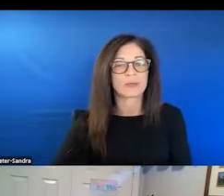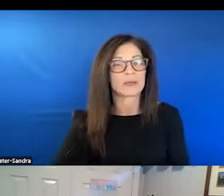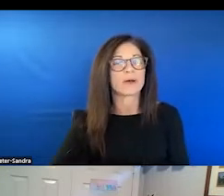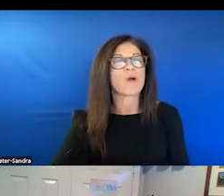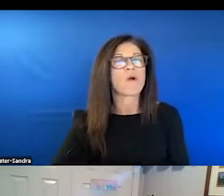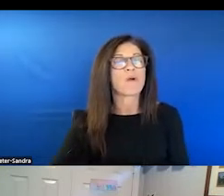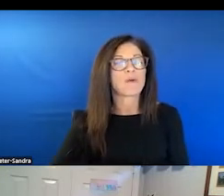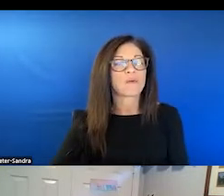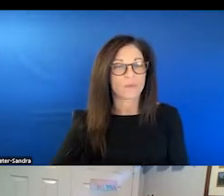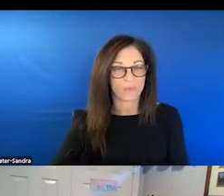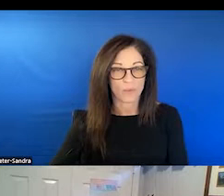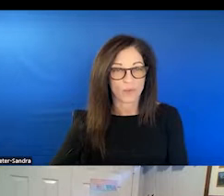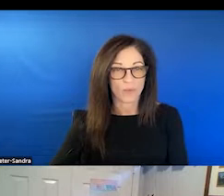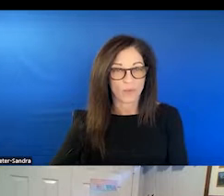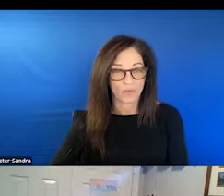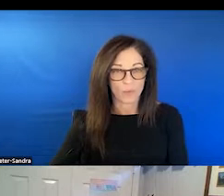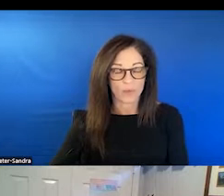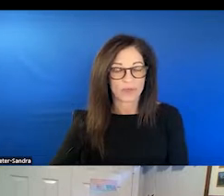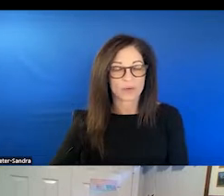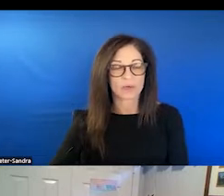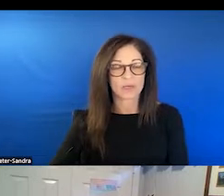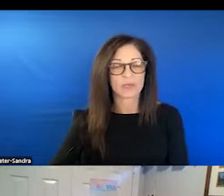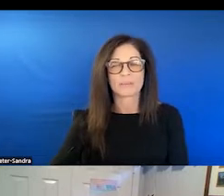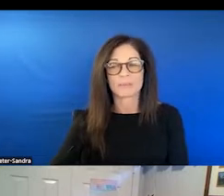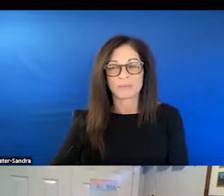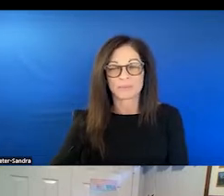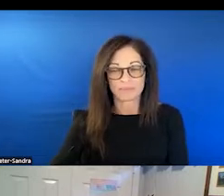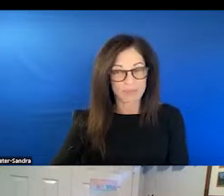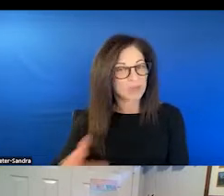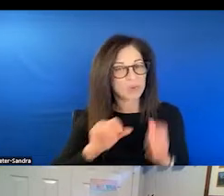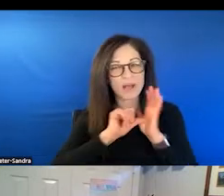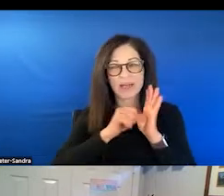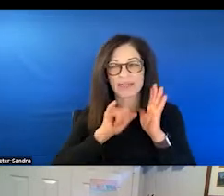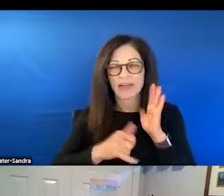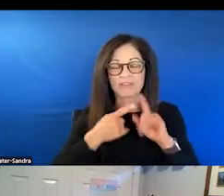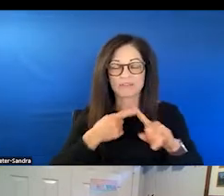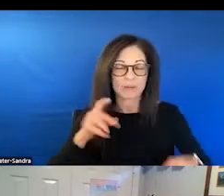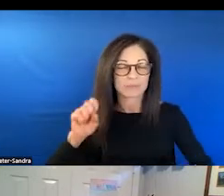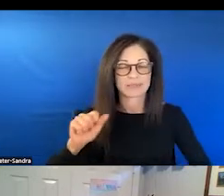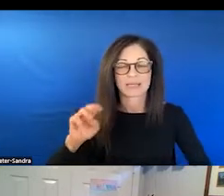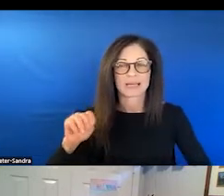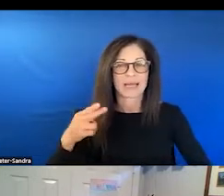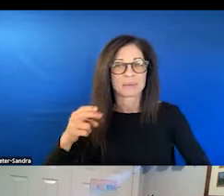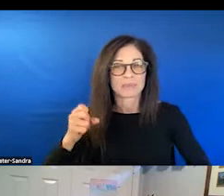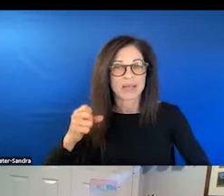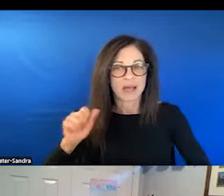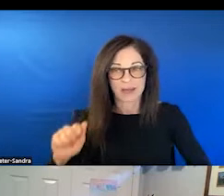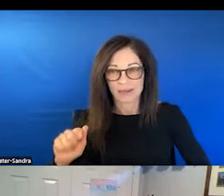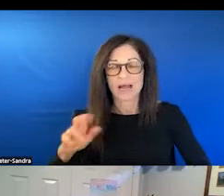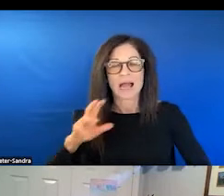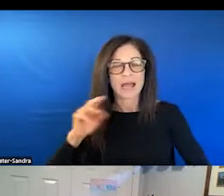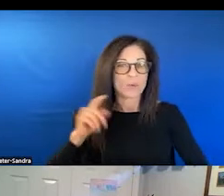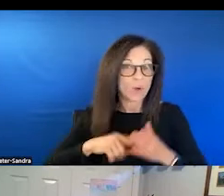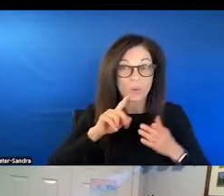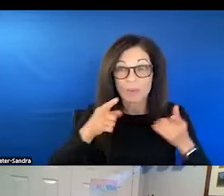just wanted to highlight this from SAMHSA, just as a highlight for what is going to be occurring a little bit later. If